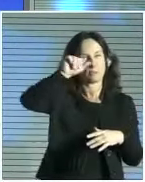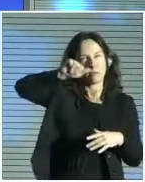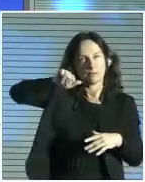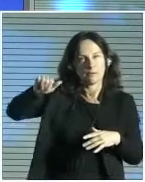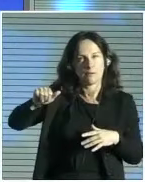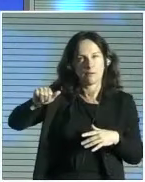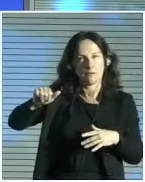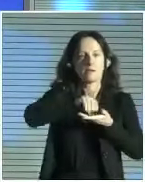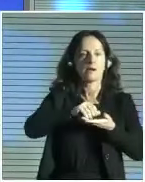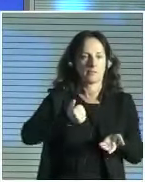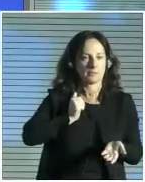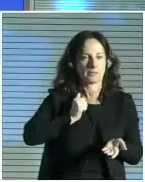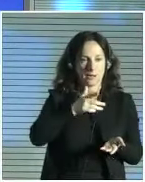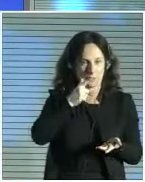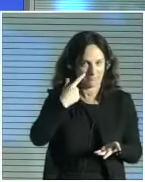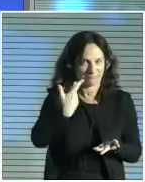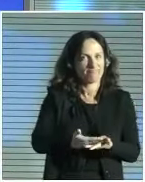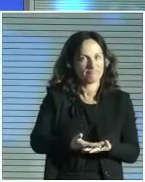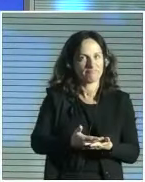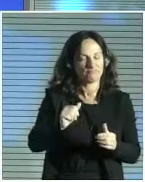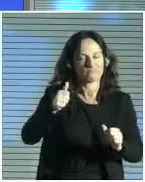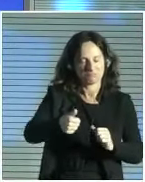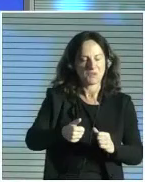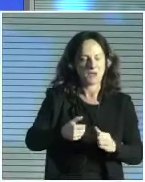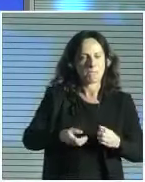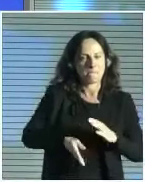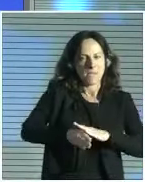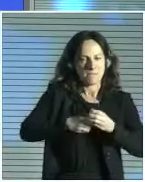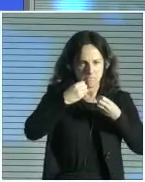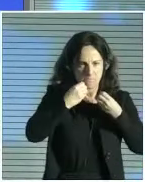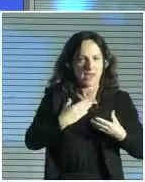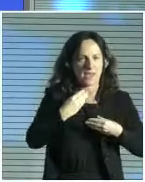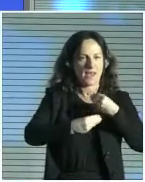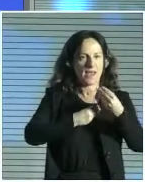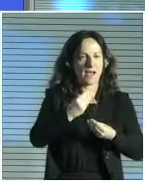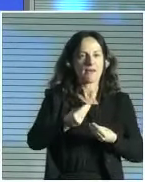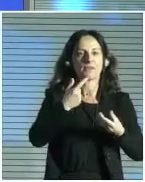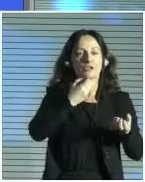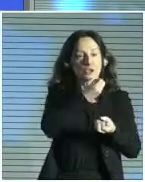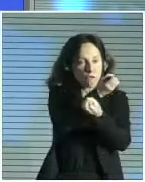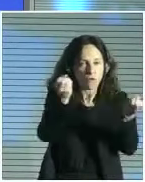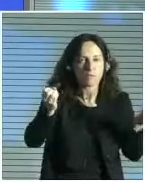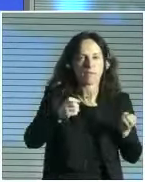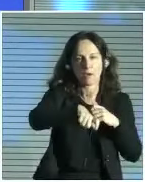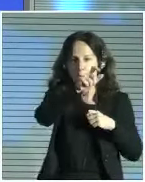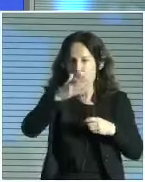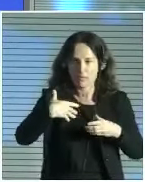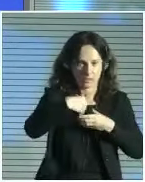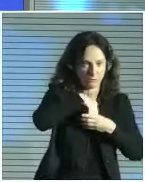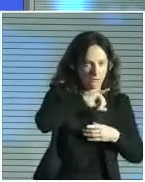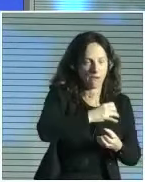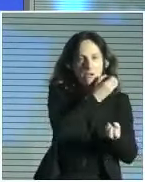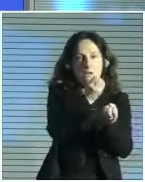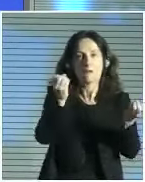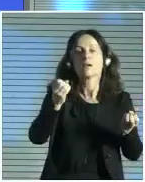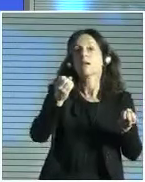take them back to the stakeholders and to transport over there a message. That is not something we are just doing here, or